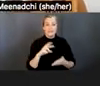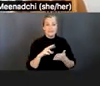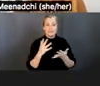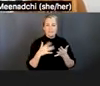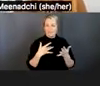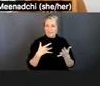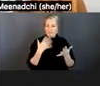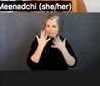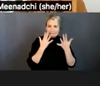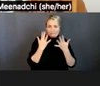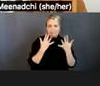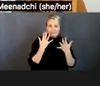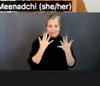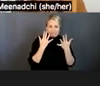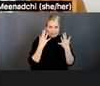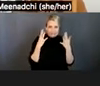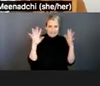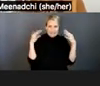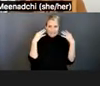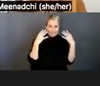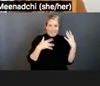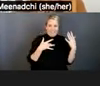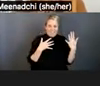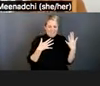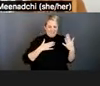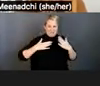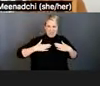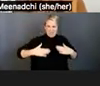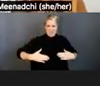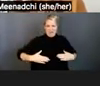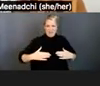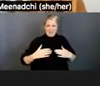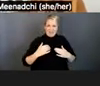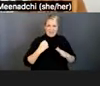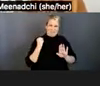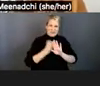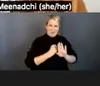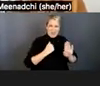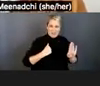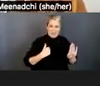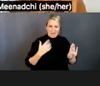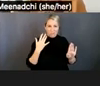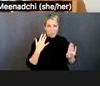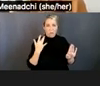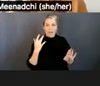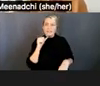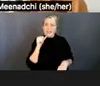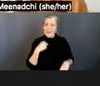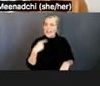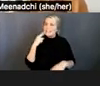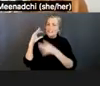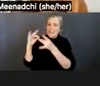embarrassment and humiliation, disgust, a feeling like my body betrayed me. Why didn't I say something? Why didn't I do